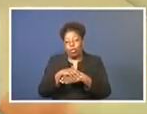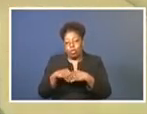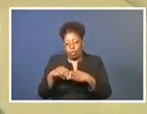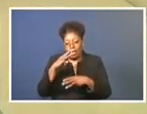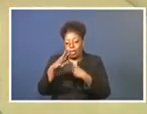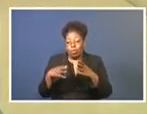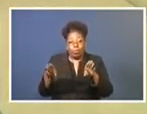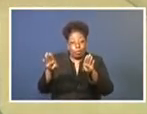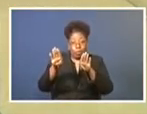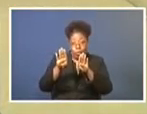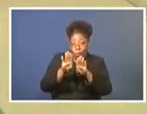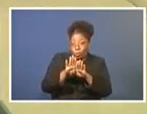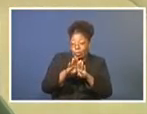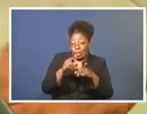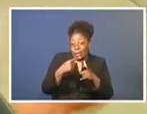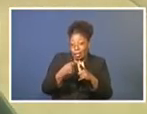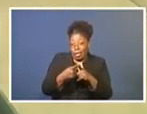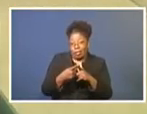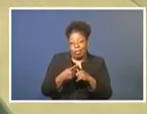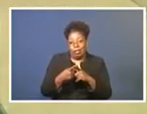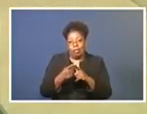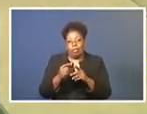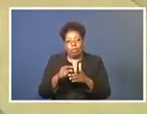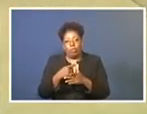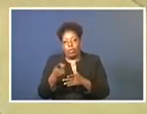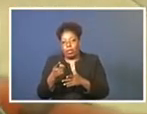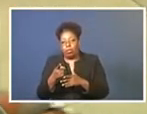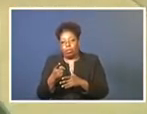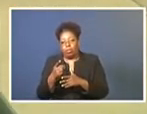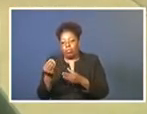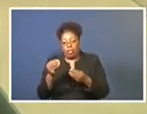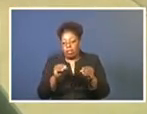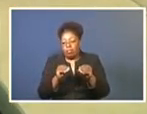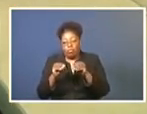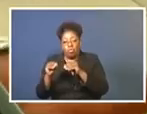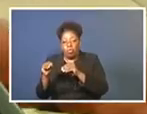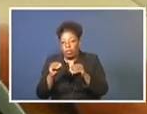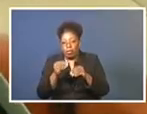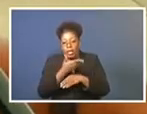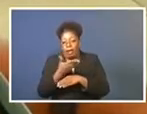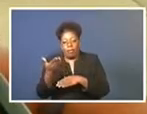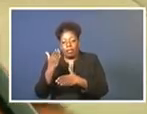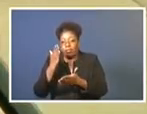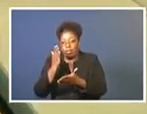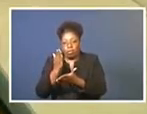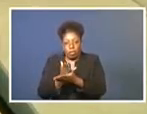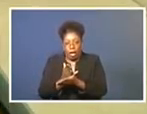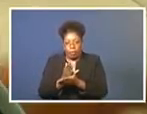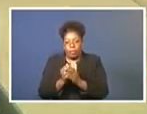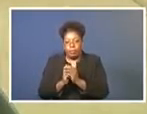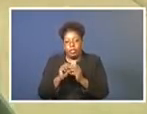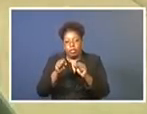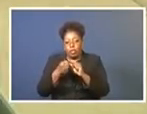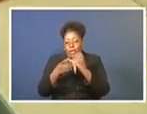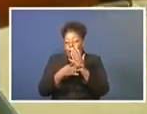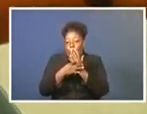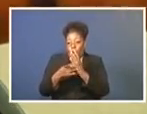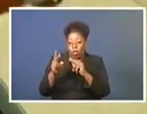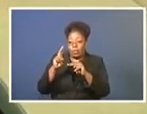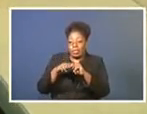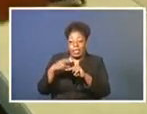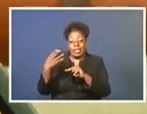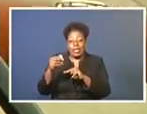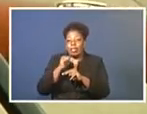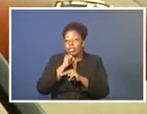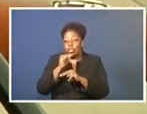world was shut down then. So there was a lot, like I said earlier, there was no mobility. Everything was on pause. So this oil was just sitting there,